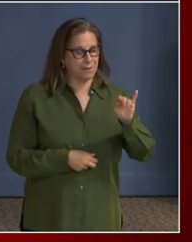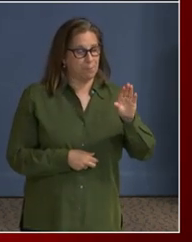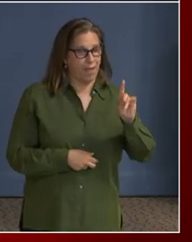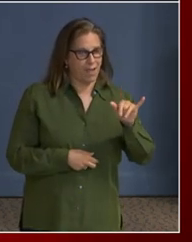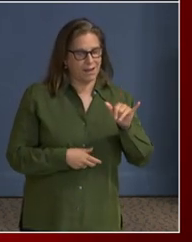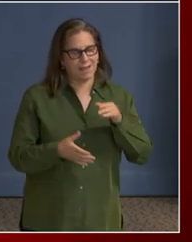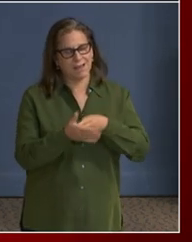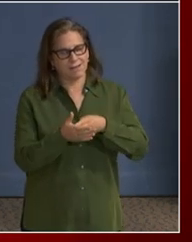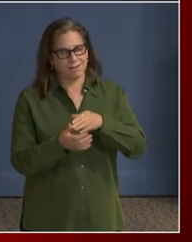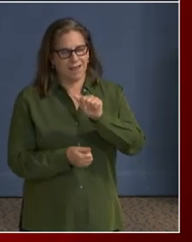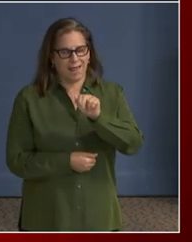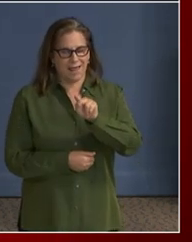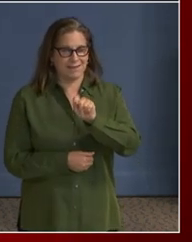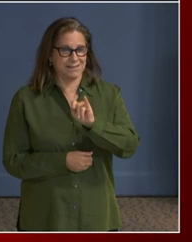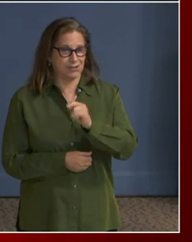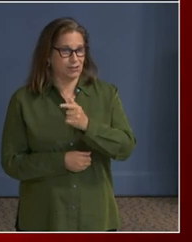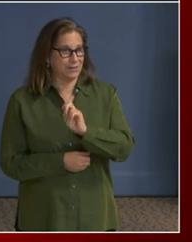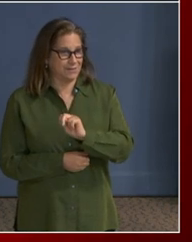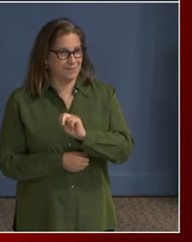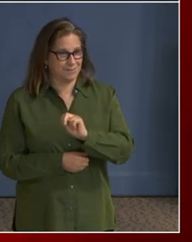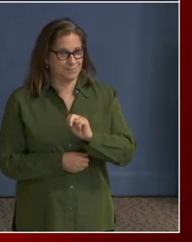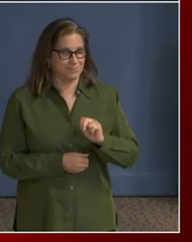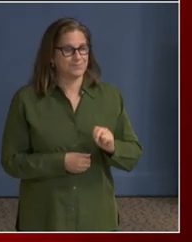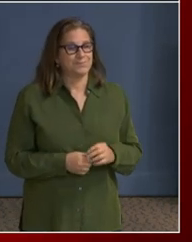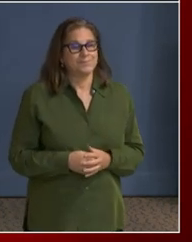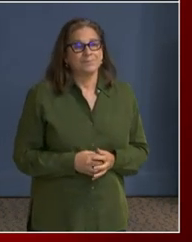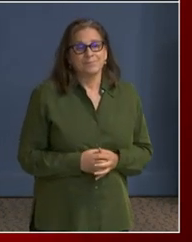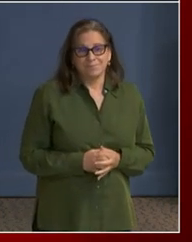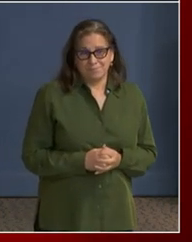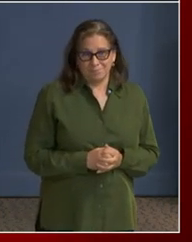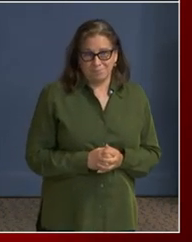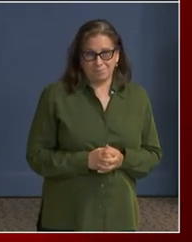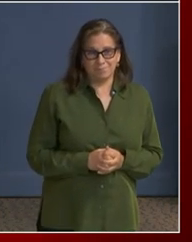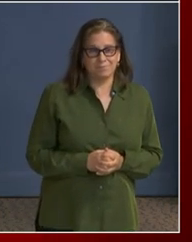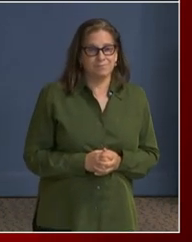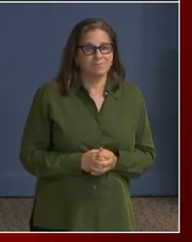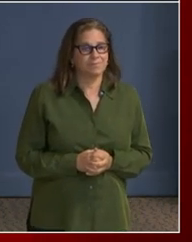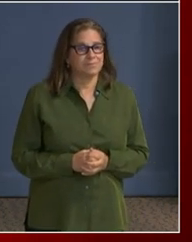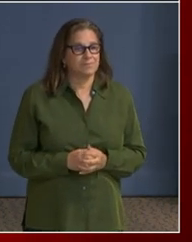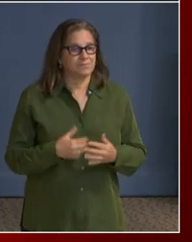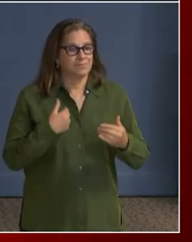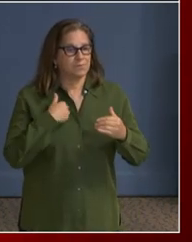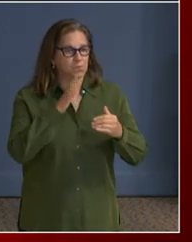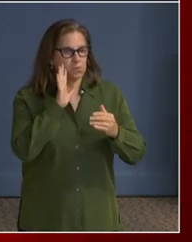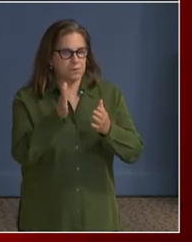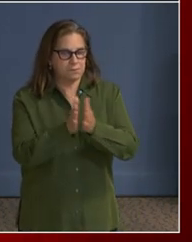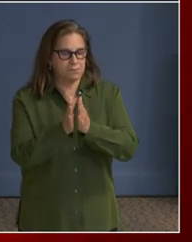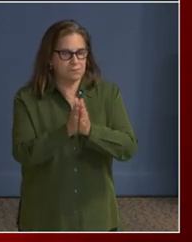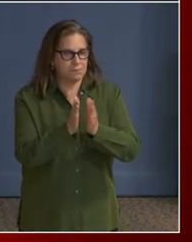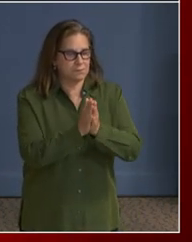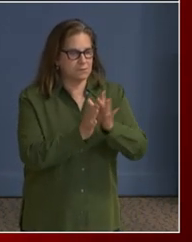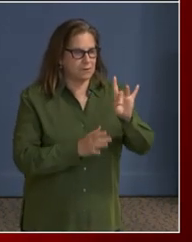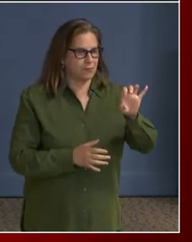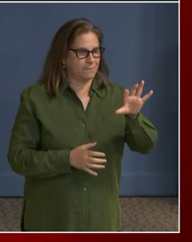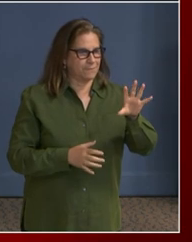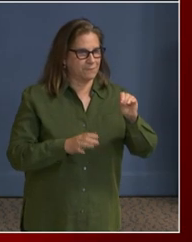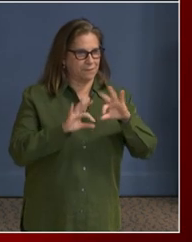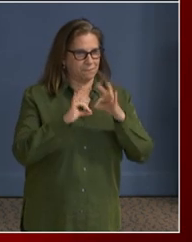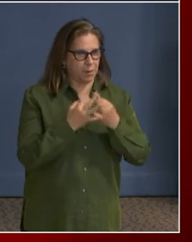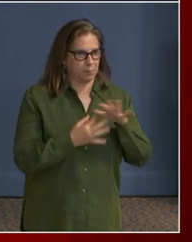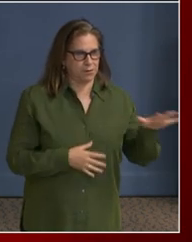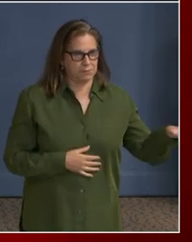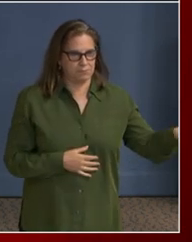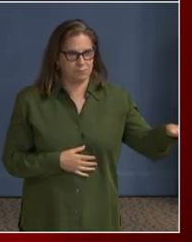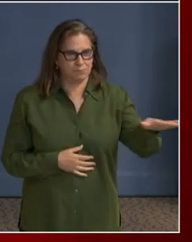along with the results collected at our testing sites and at doctors' offices, will help DC Health better understand